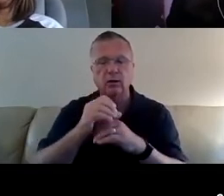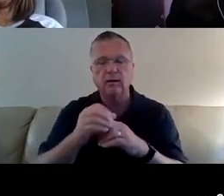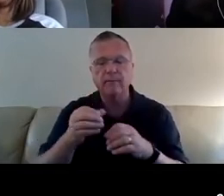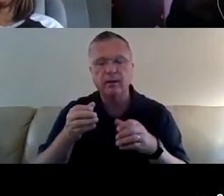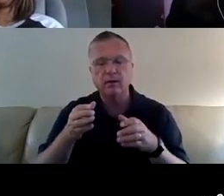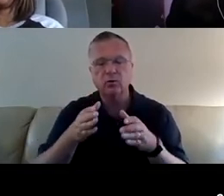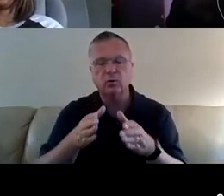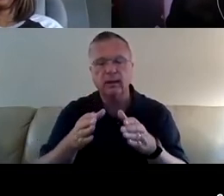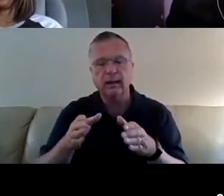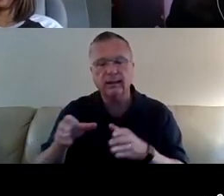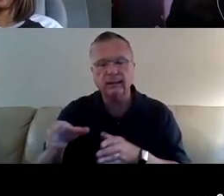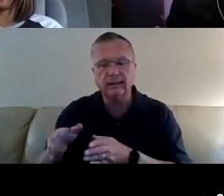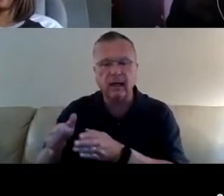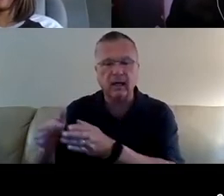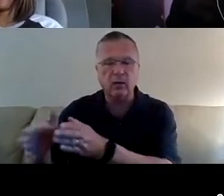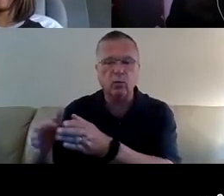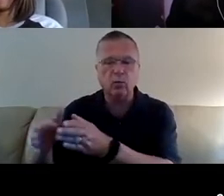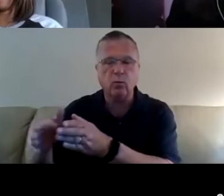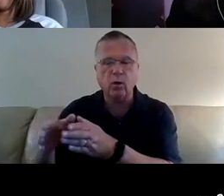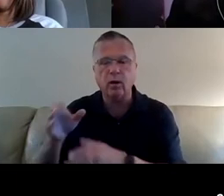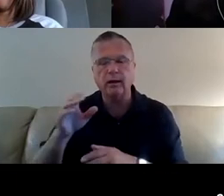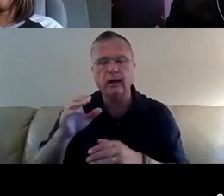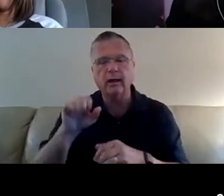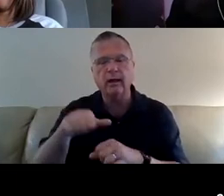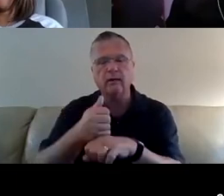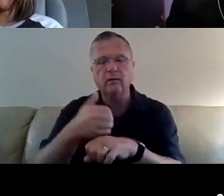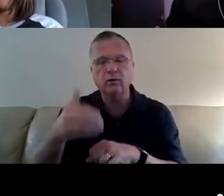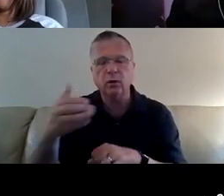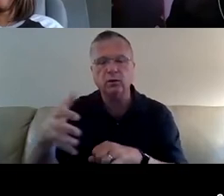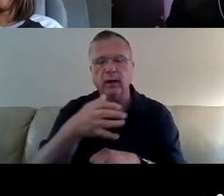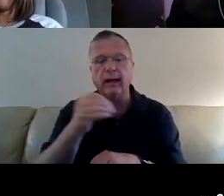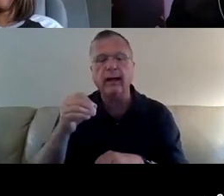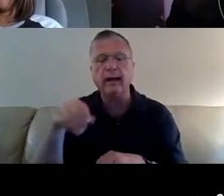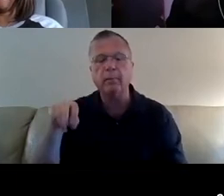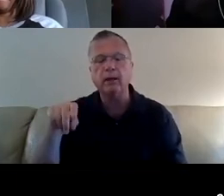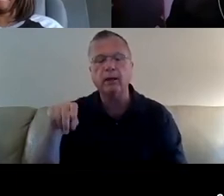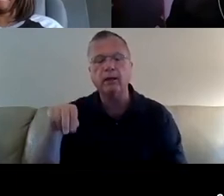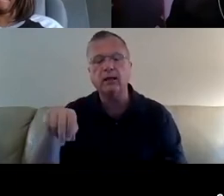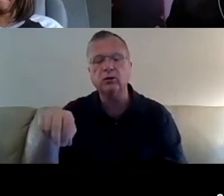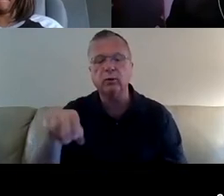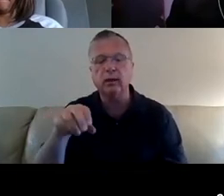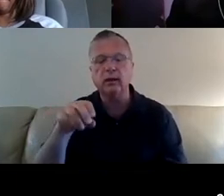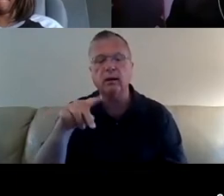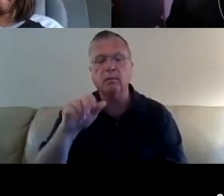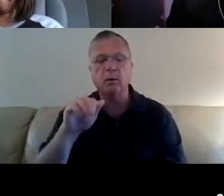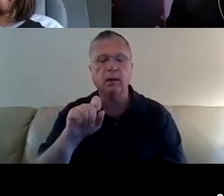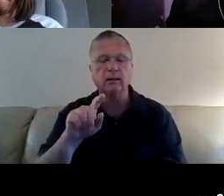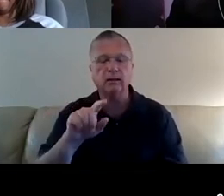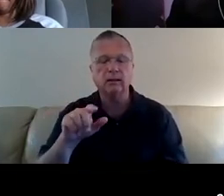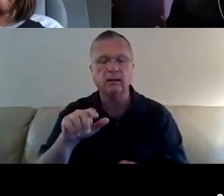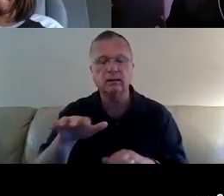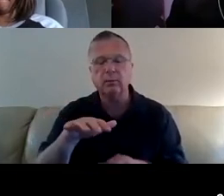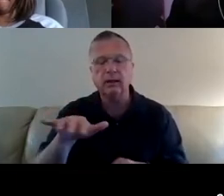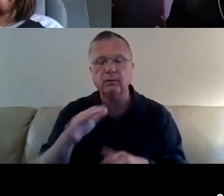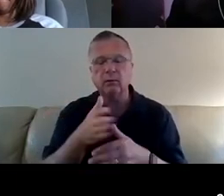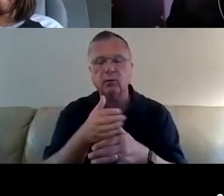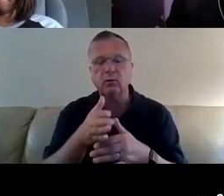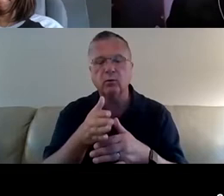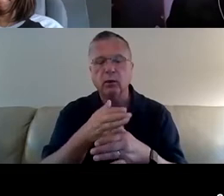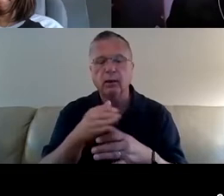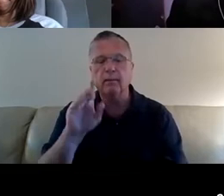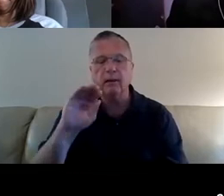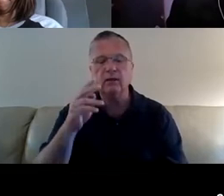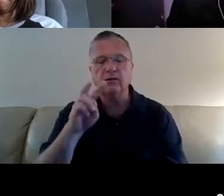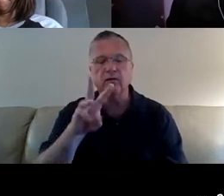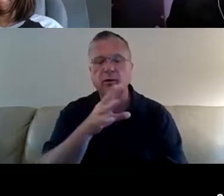infrastructure and pedestrian plaza space at and near the intersection of Beachview Avenue and Broadway Avenue, and